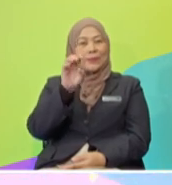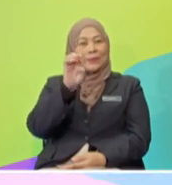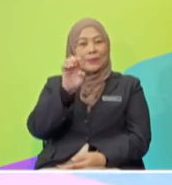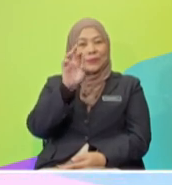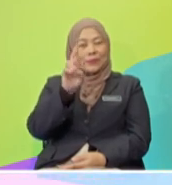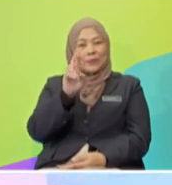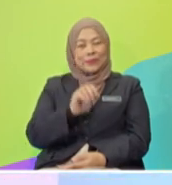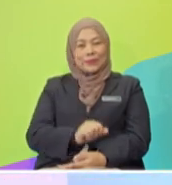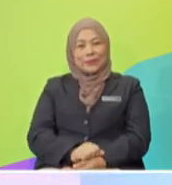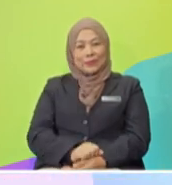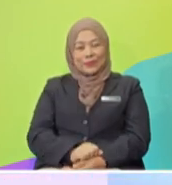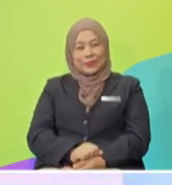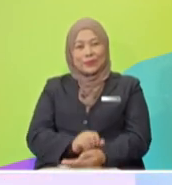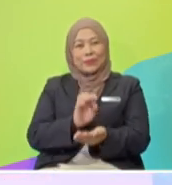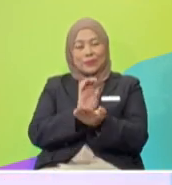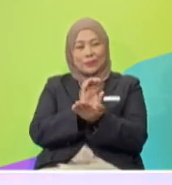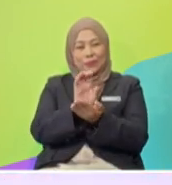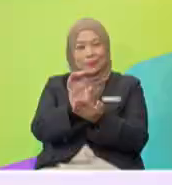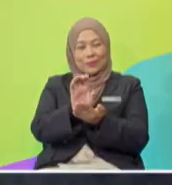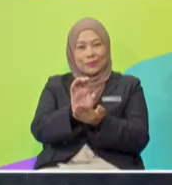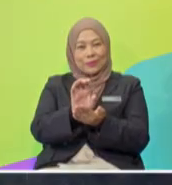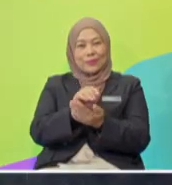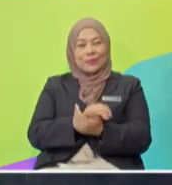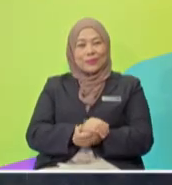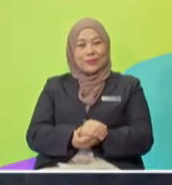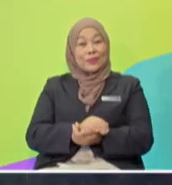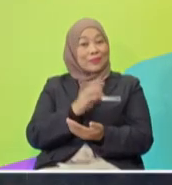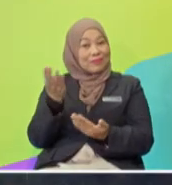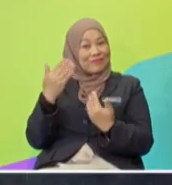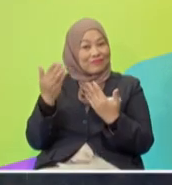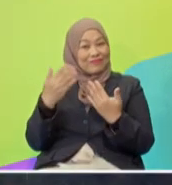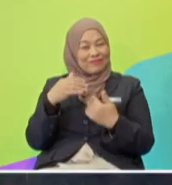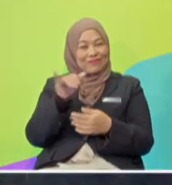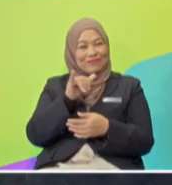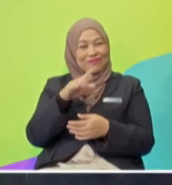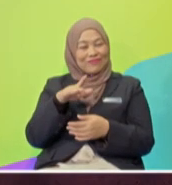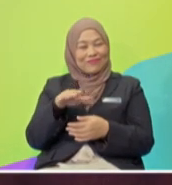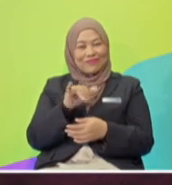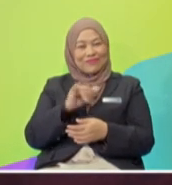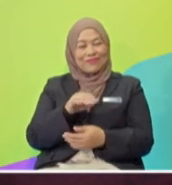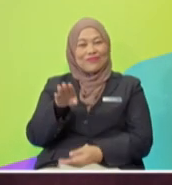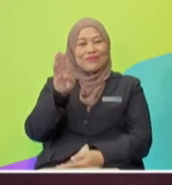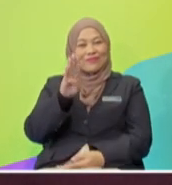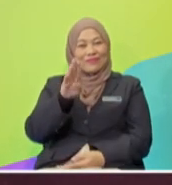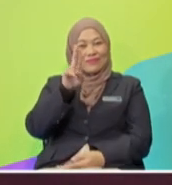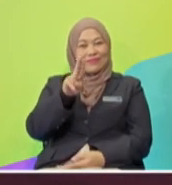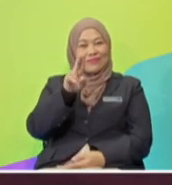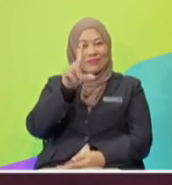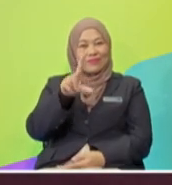B-U-L-L-D-O-Z-E-R. Bulldozer. Okay, Chris, your turn. All right, let's spell it together. Bulldozer.